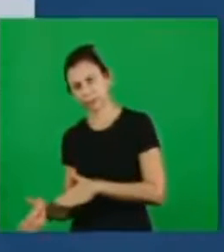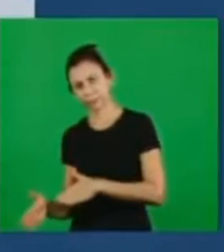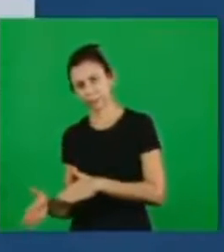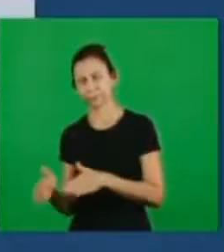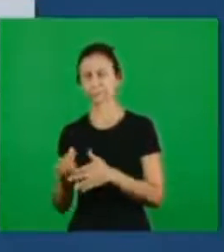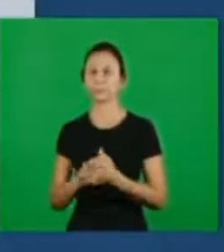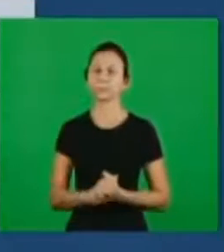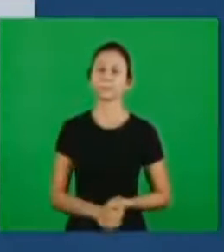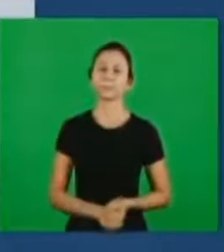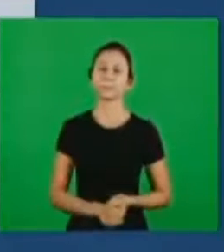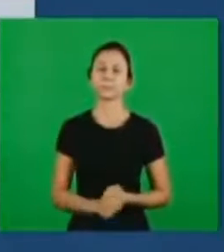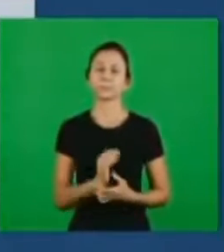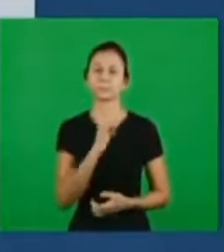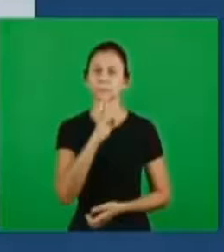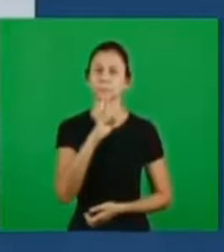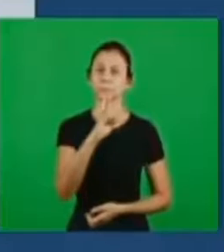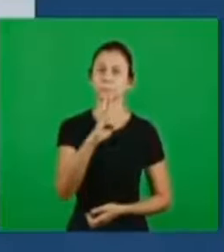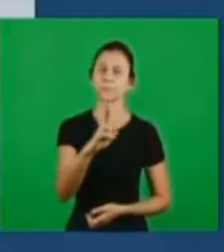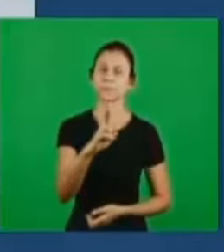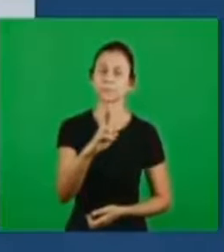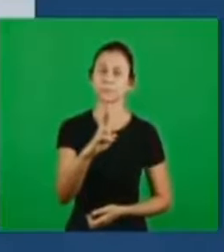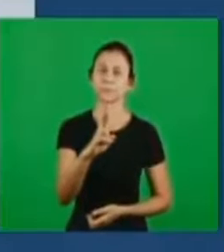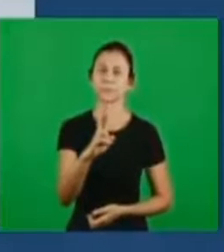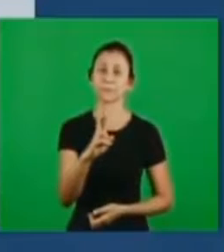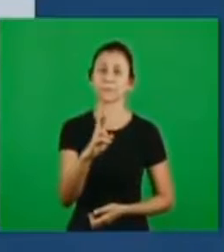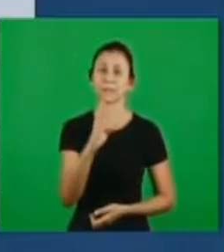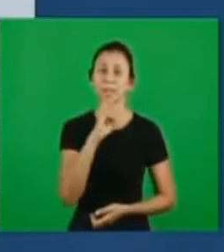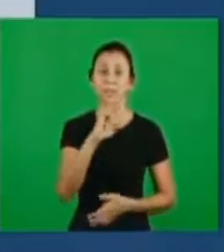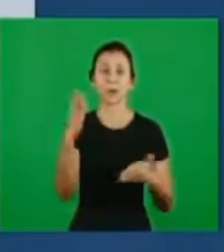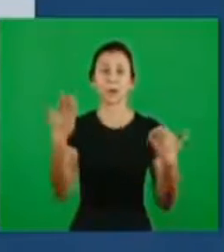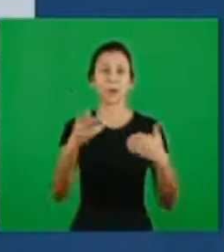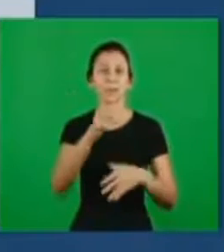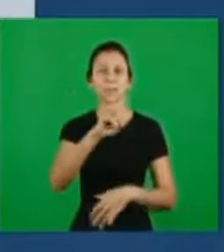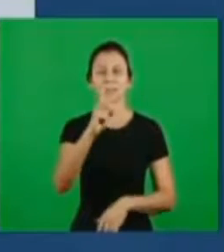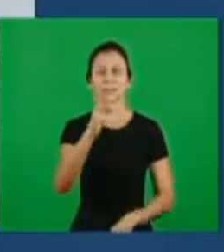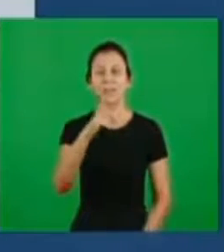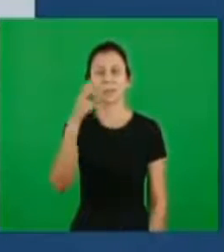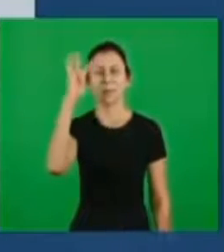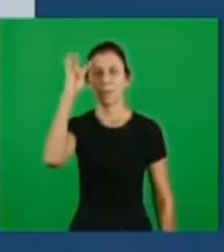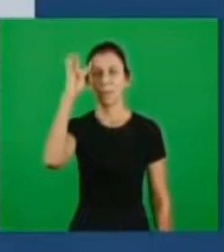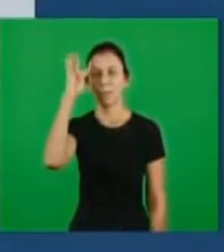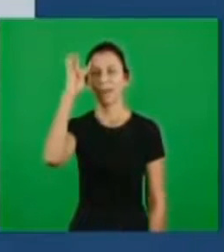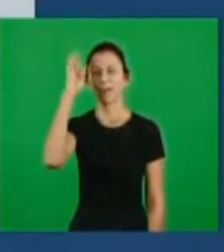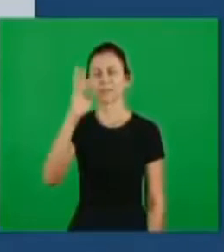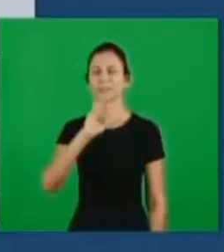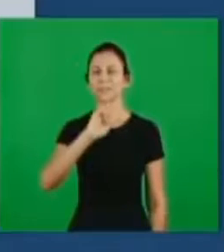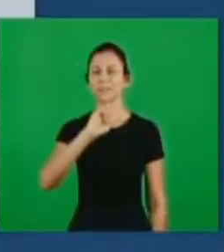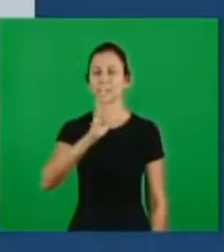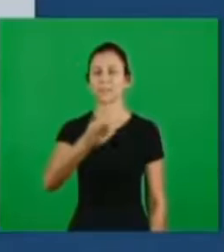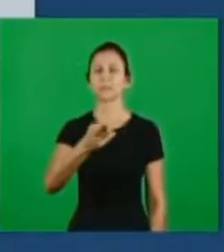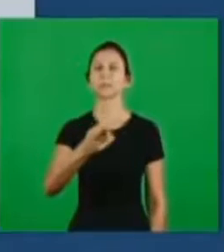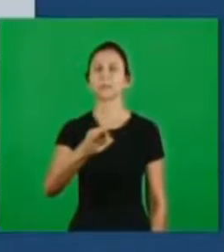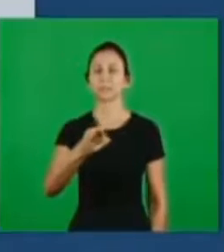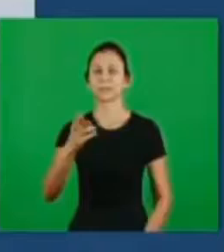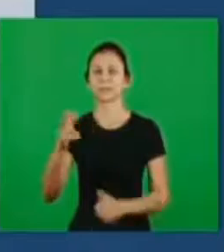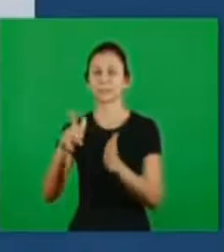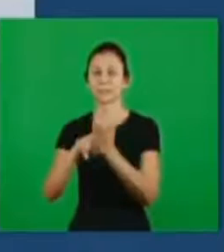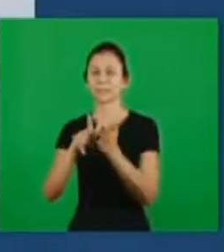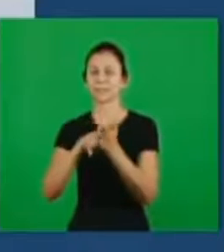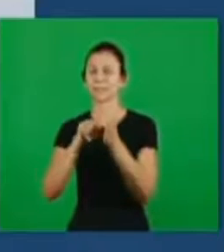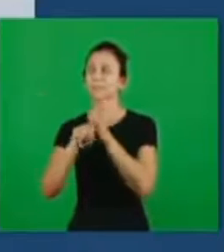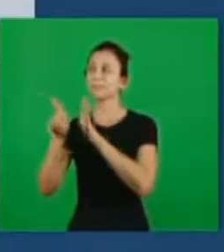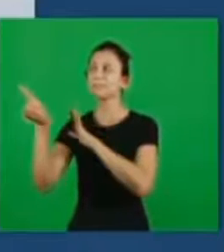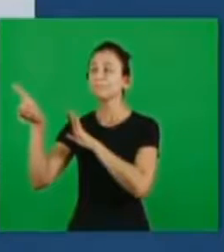faithful church is here. So the answer I said that we are going to give today, but we're not going to give today. We're going to give on